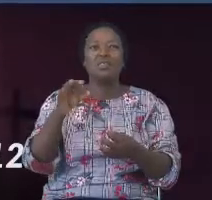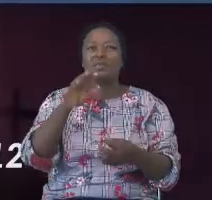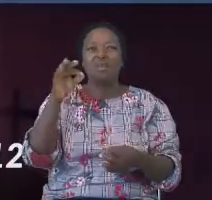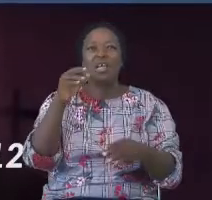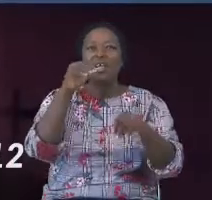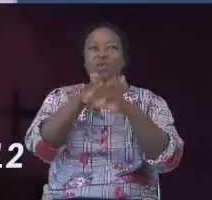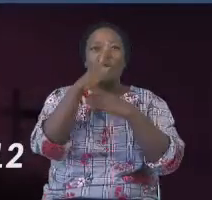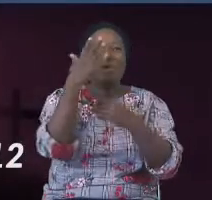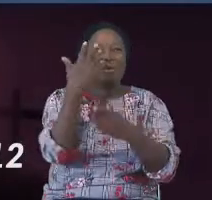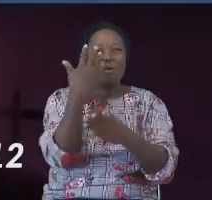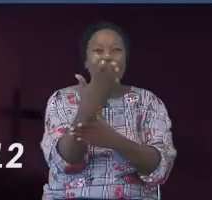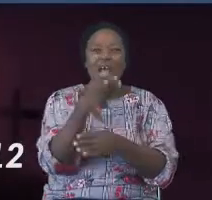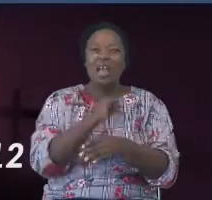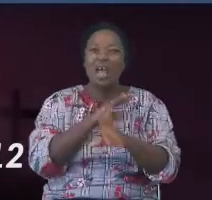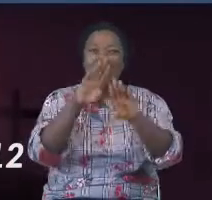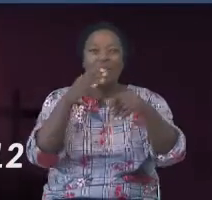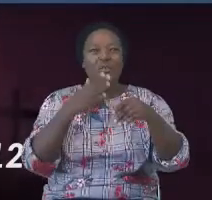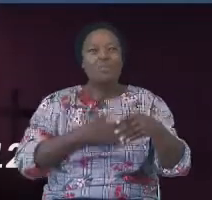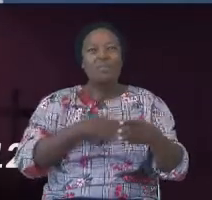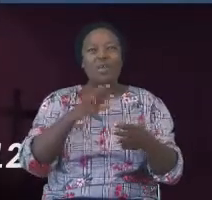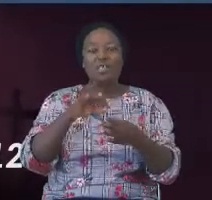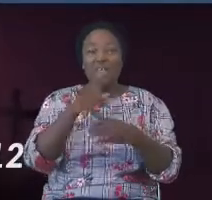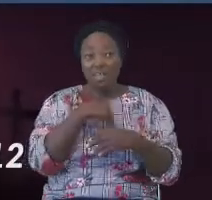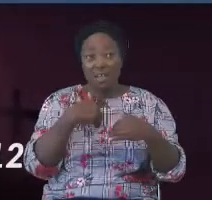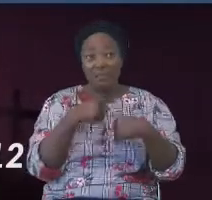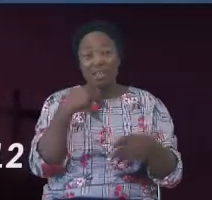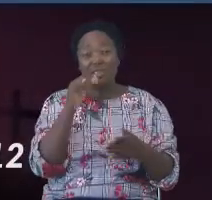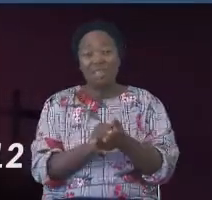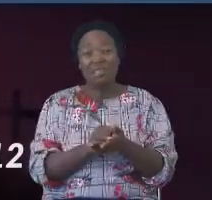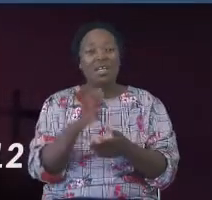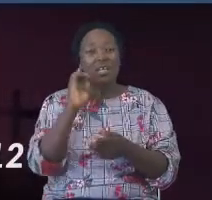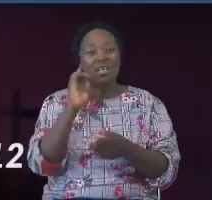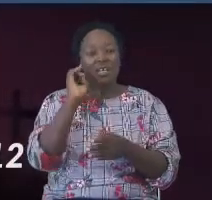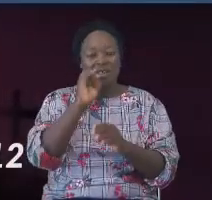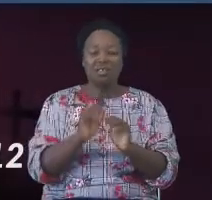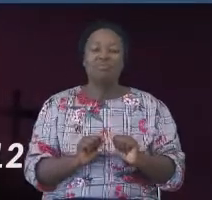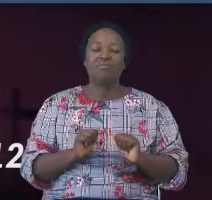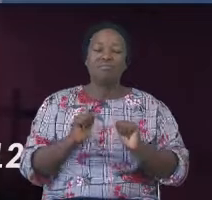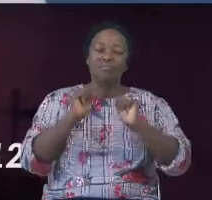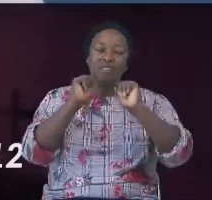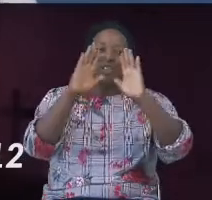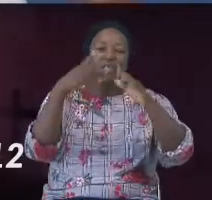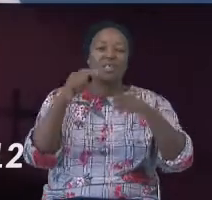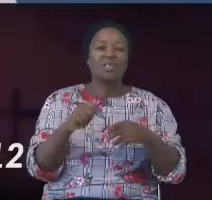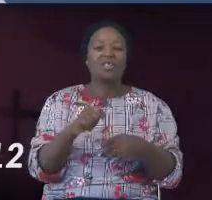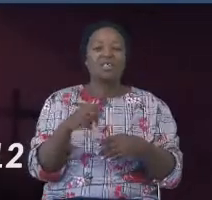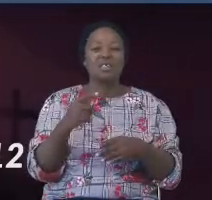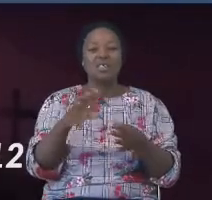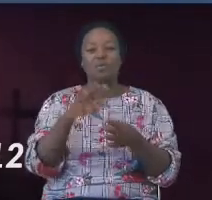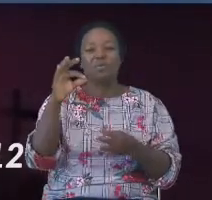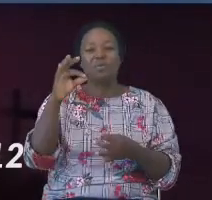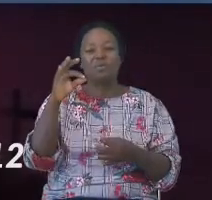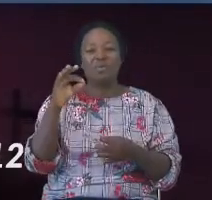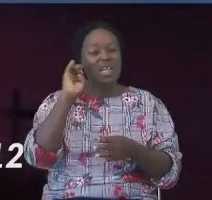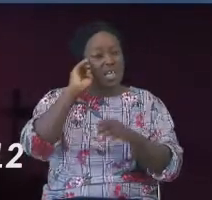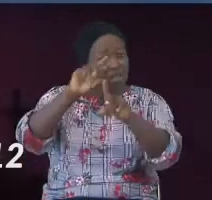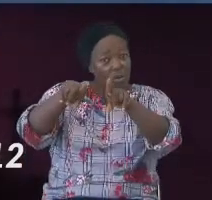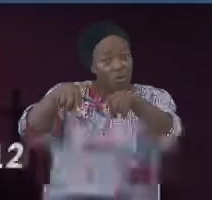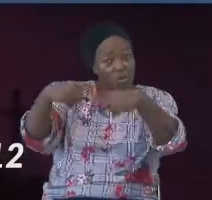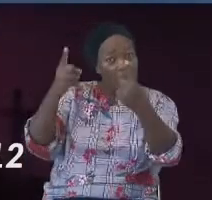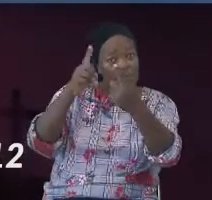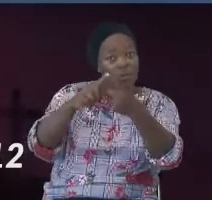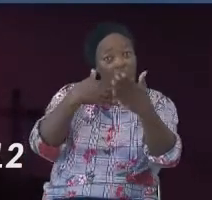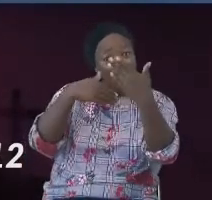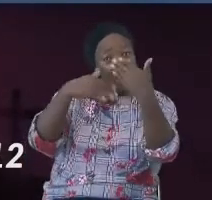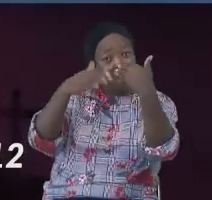spirit into thy hands i commend my spirit and even said that he